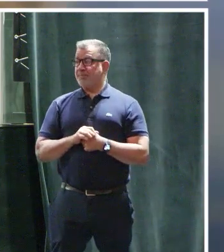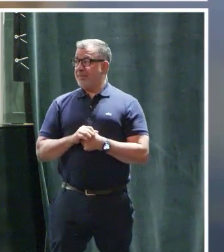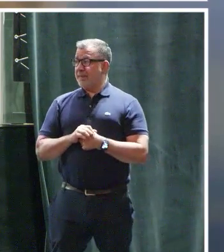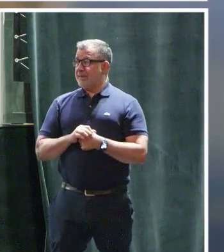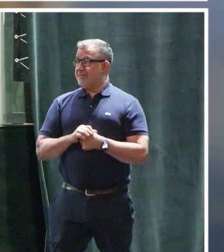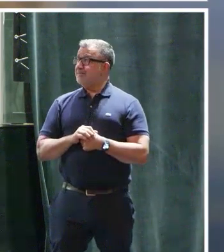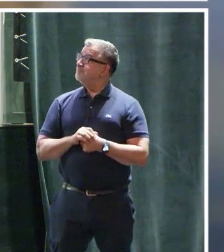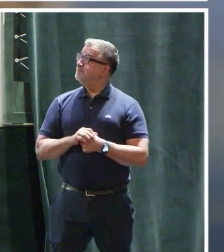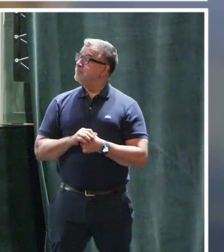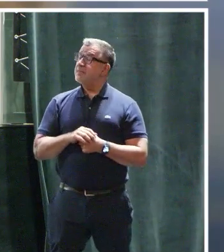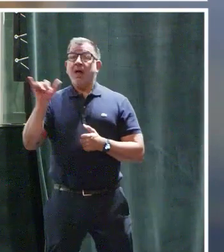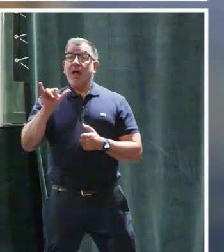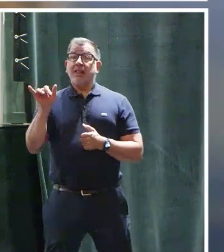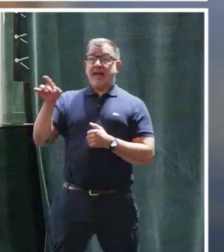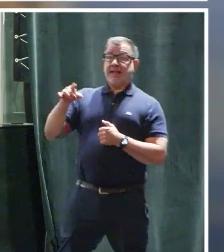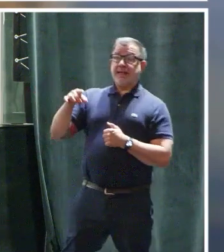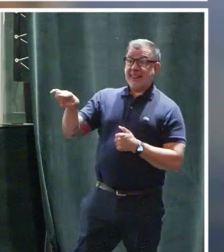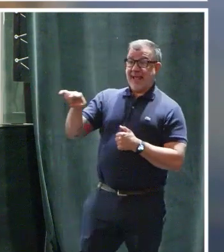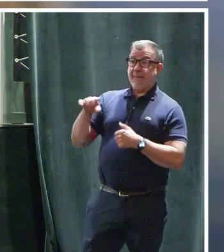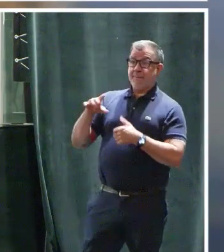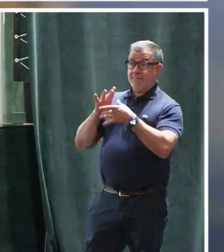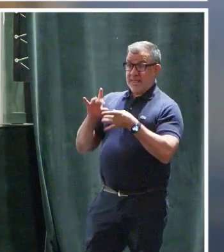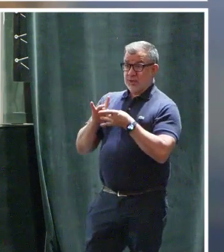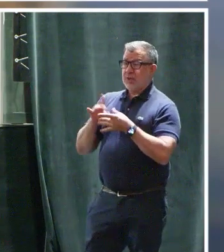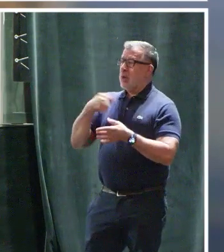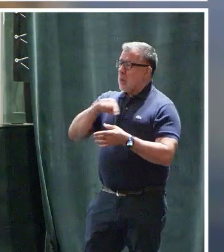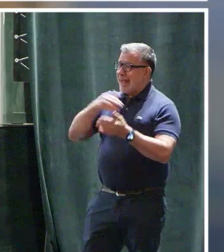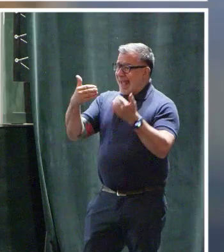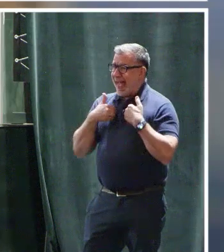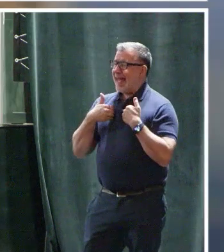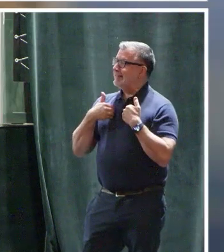As Nora has mentioned, we have had a number of